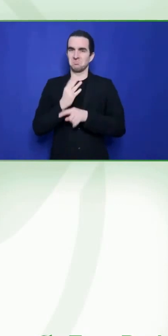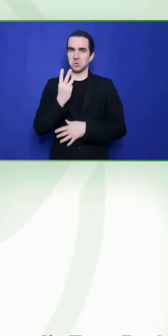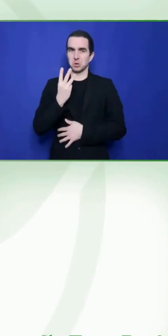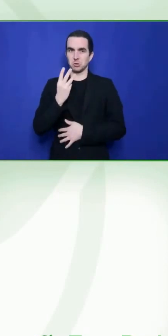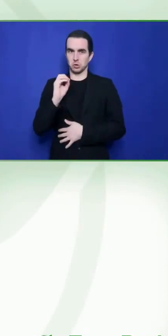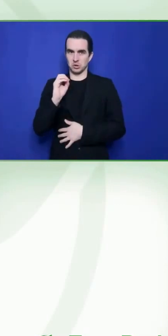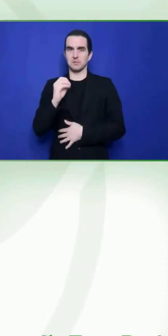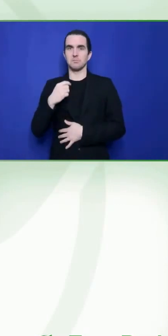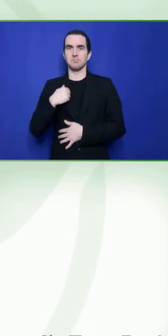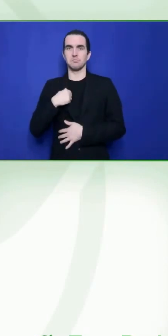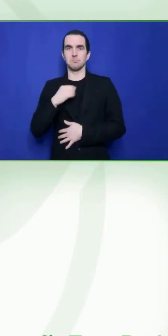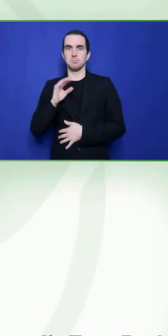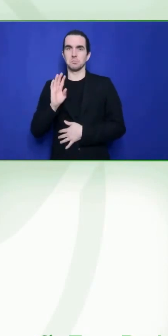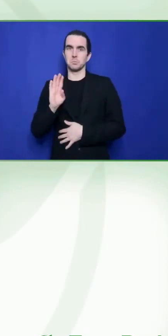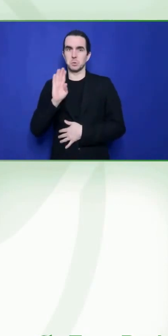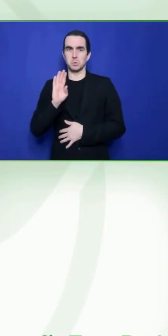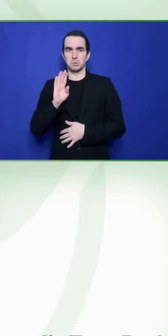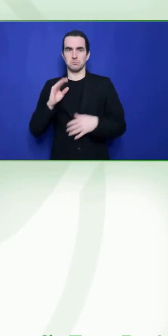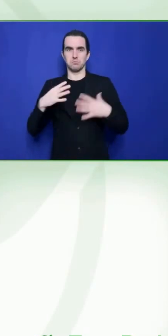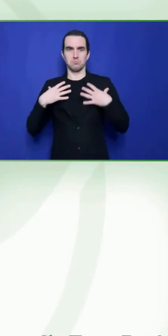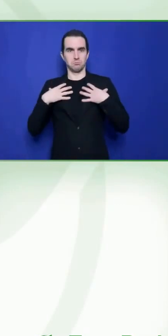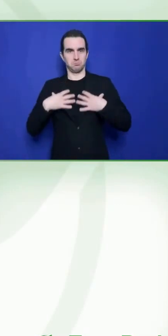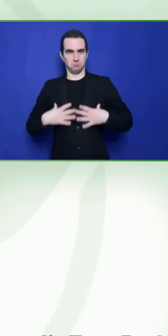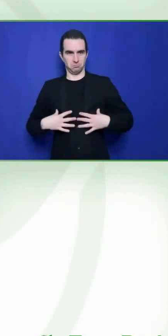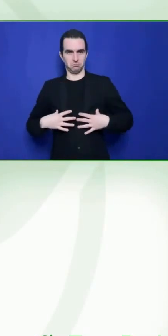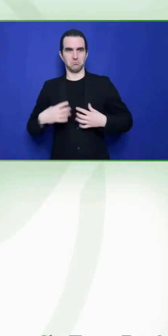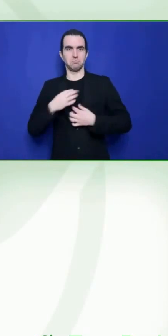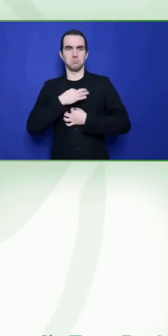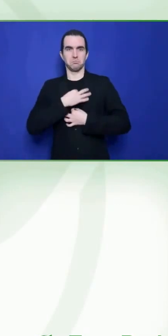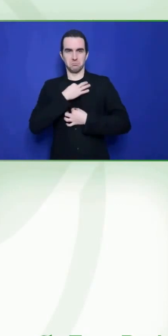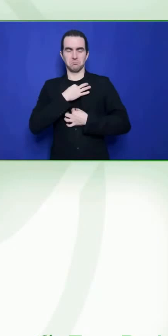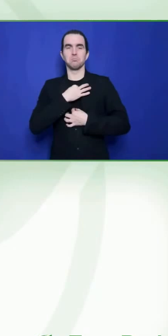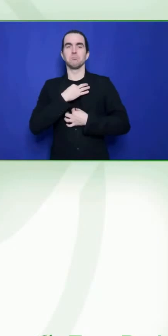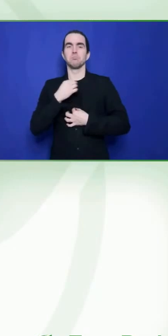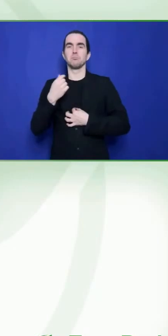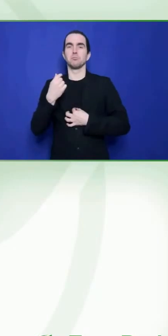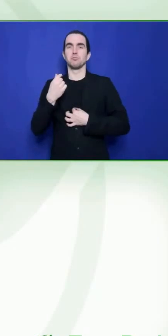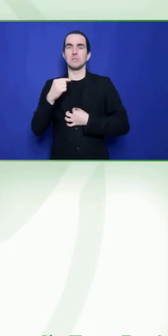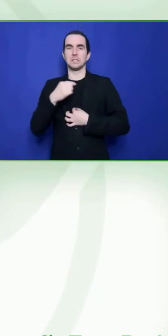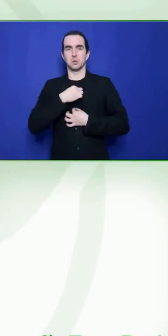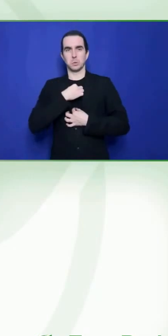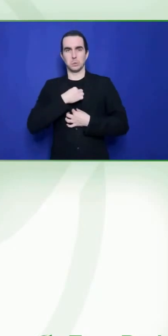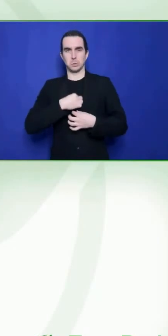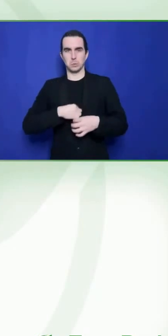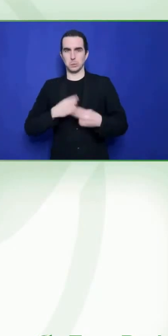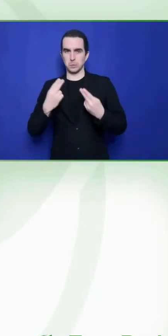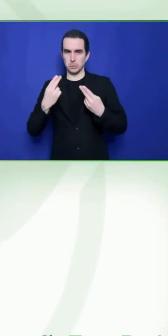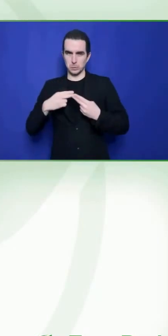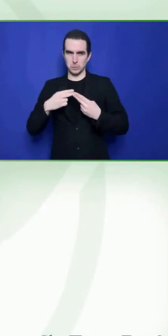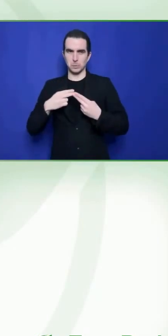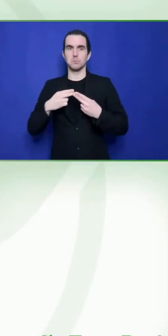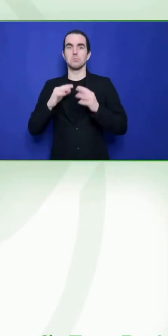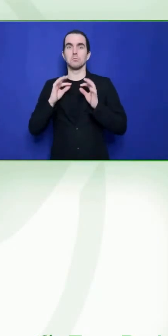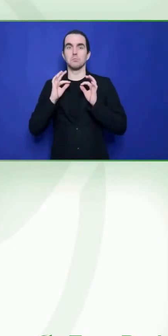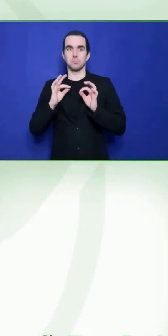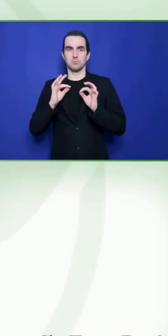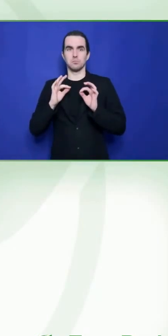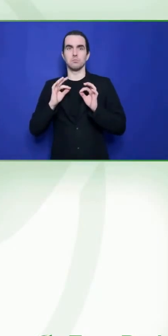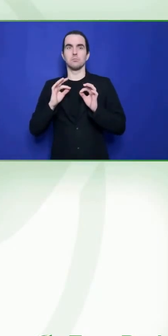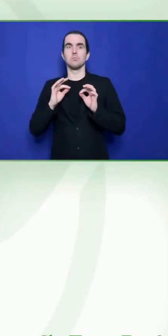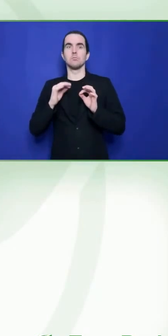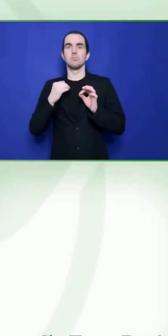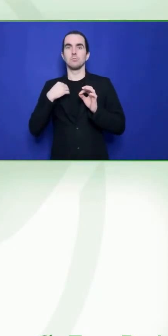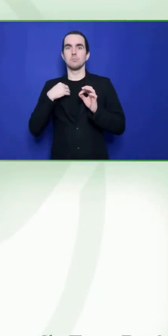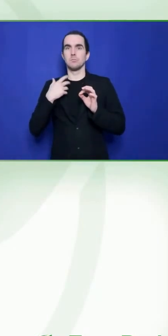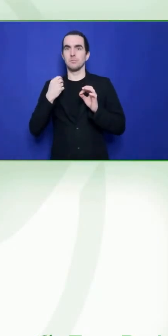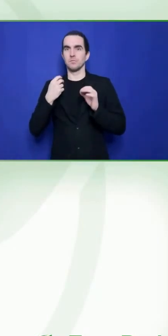older. So that is me. I'll be chairing and moderating through today's session, which will be 60 minutes